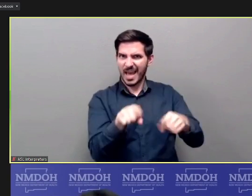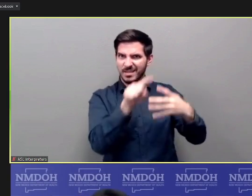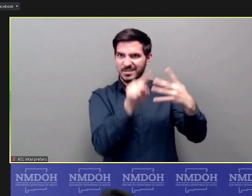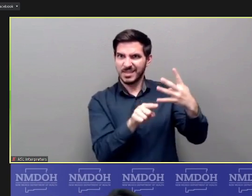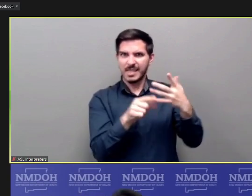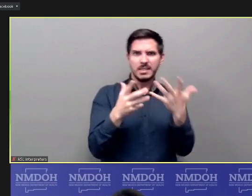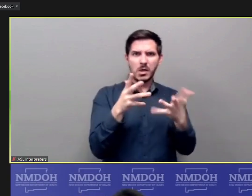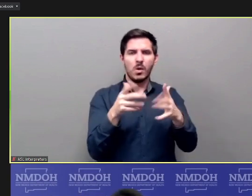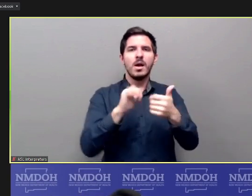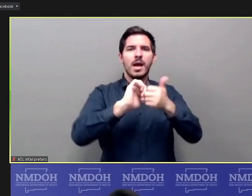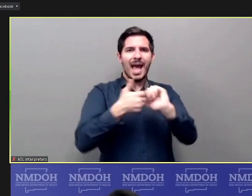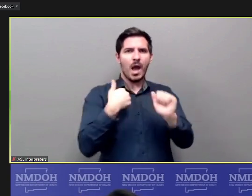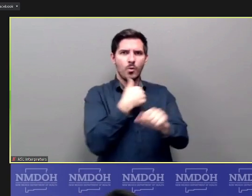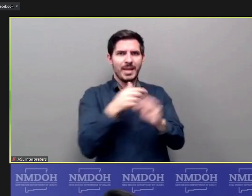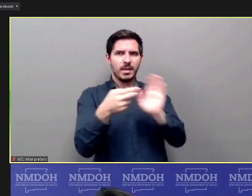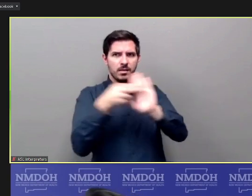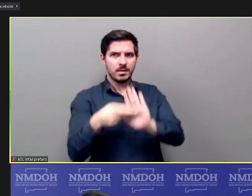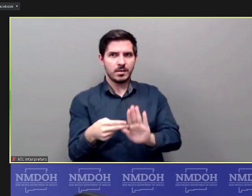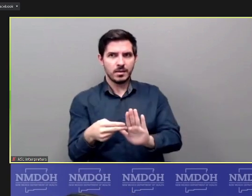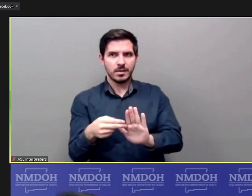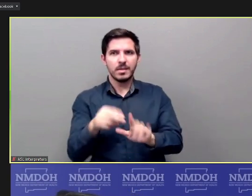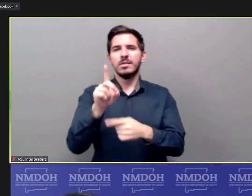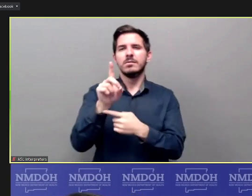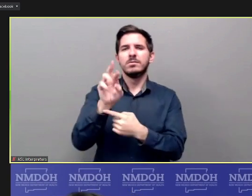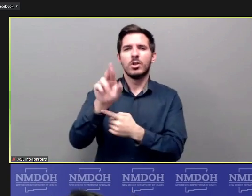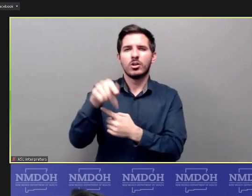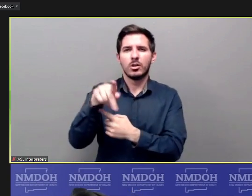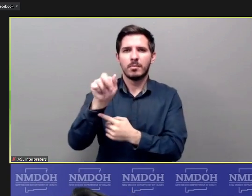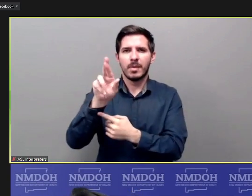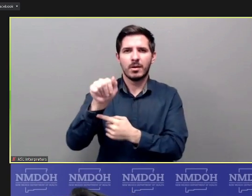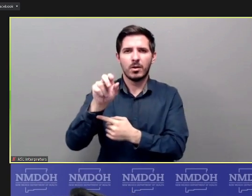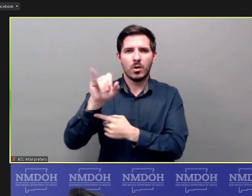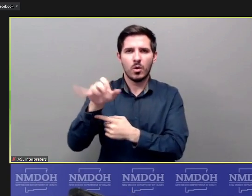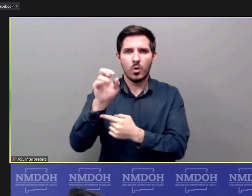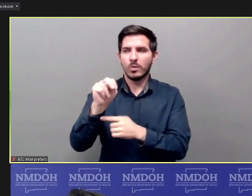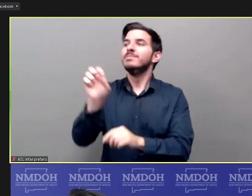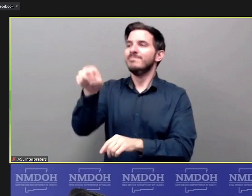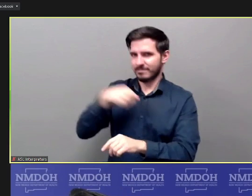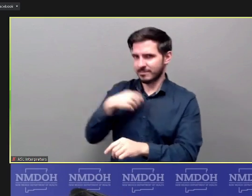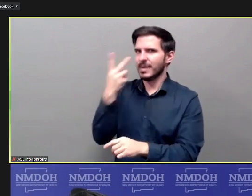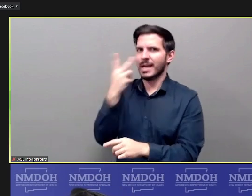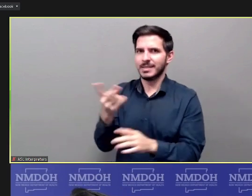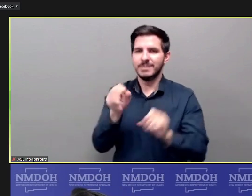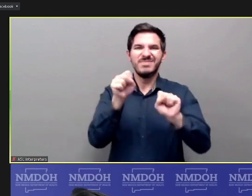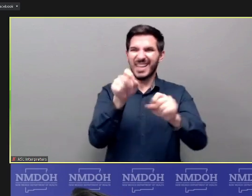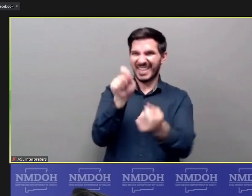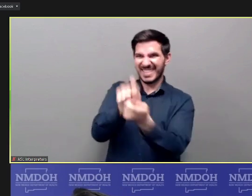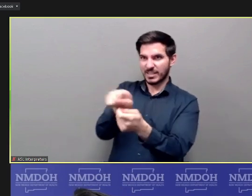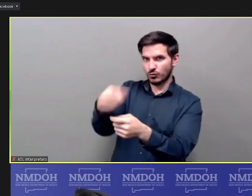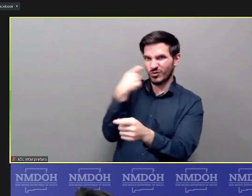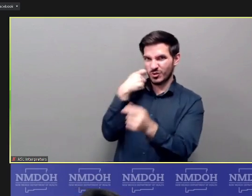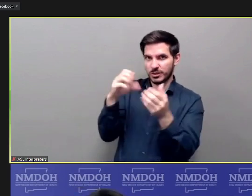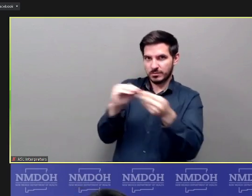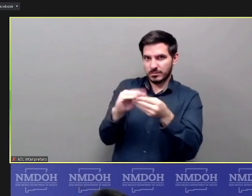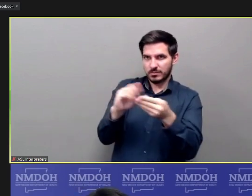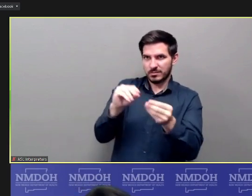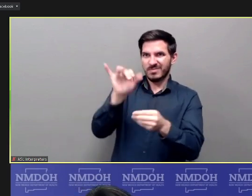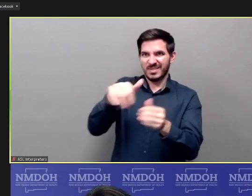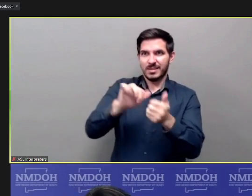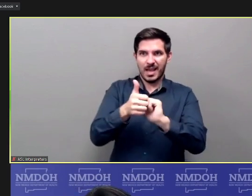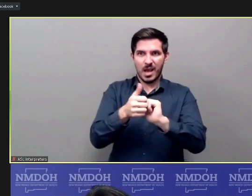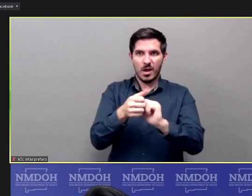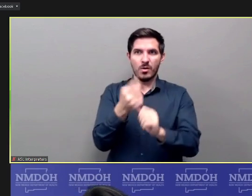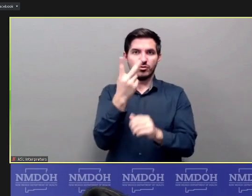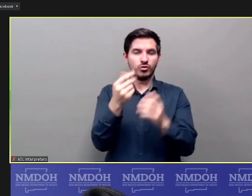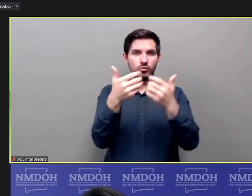Yeah, Okay. I see it now. Sorry, I just pulled it up so I could take a look at it. Yeah, those are the two ways exactly that. It's the two ways